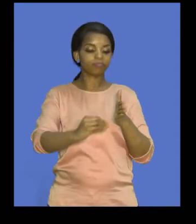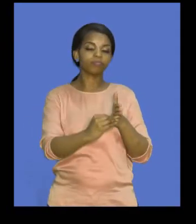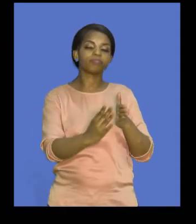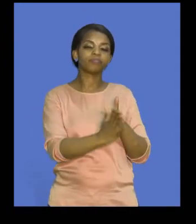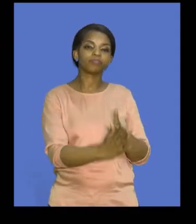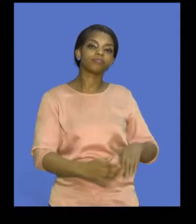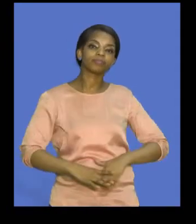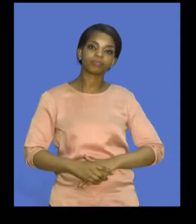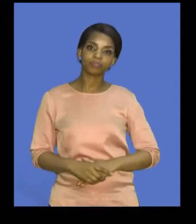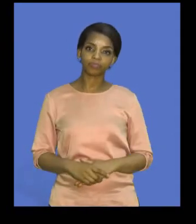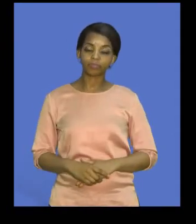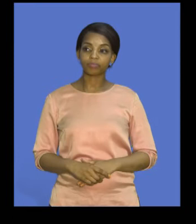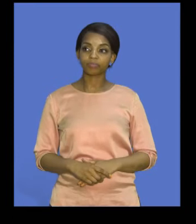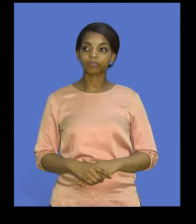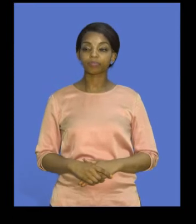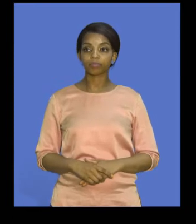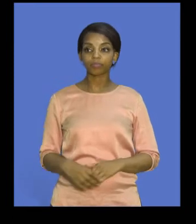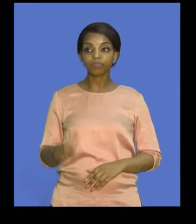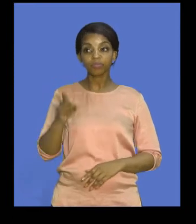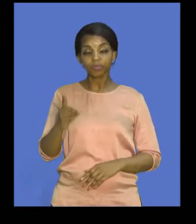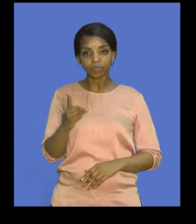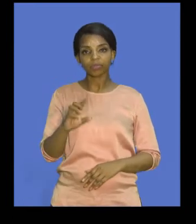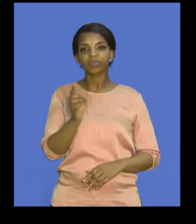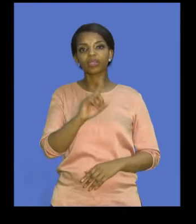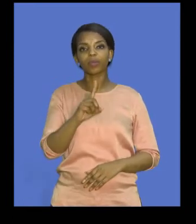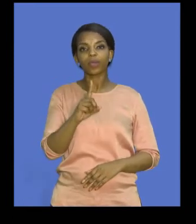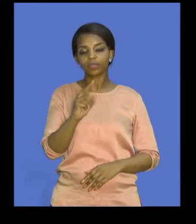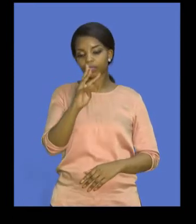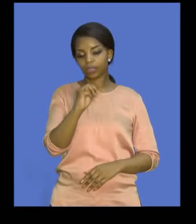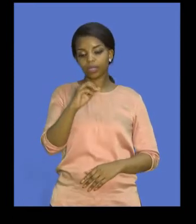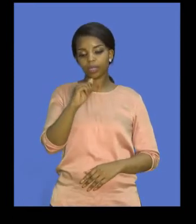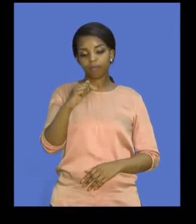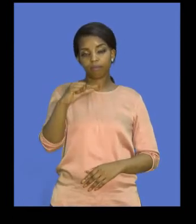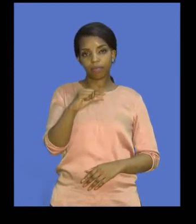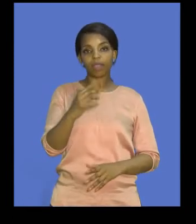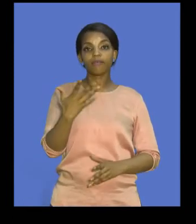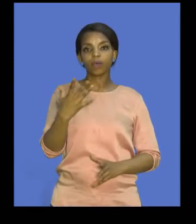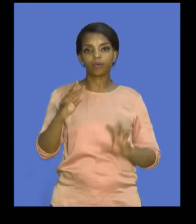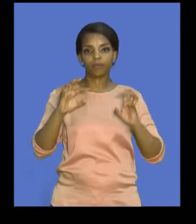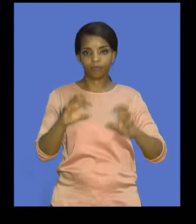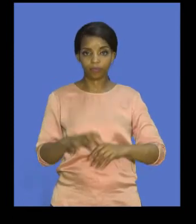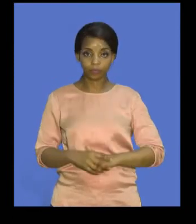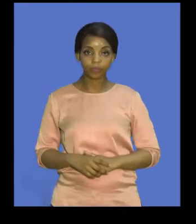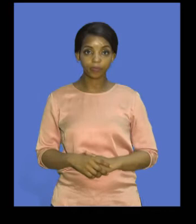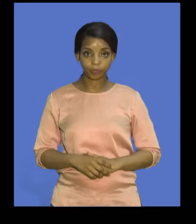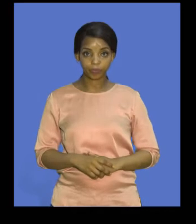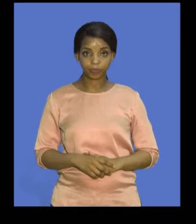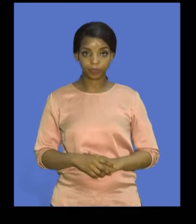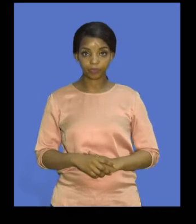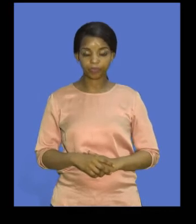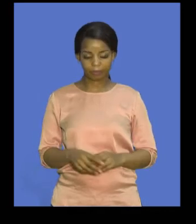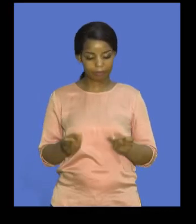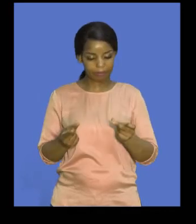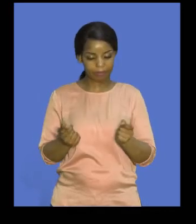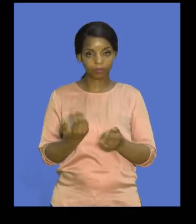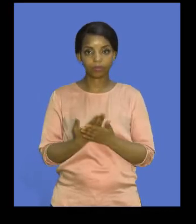39,9, that's the magnitude of the force. Now, immediately we can pick up as the magnitude